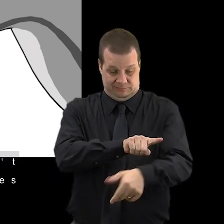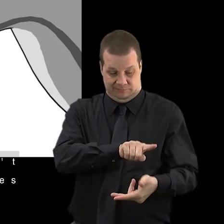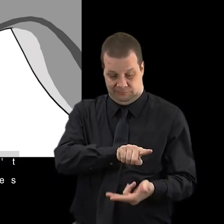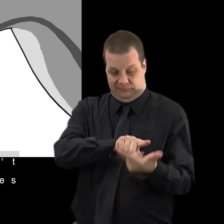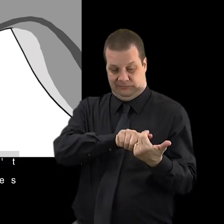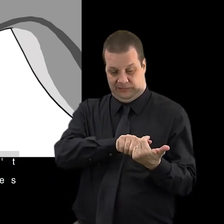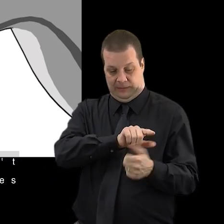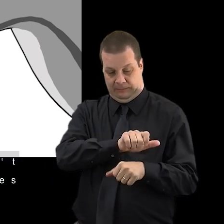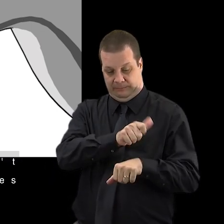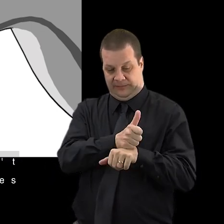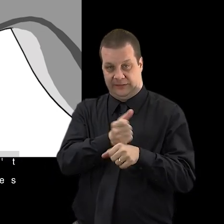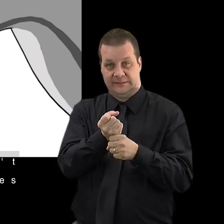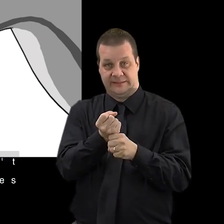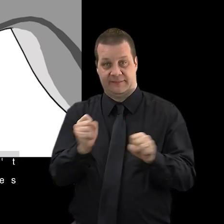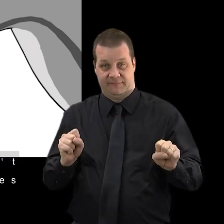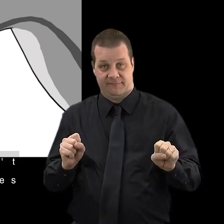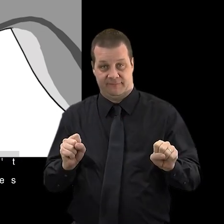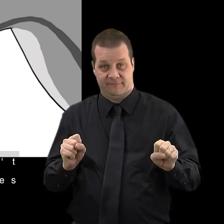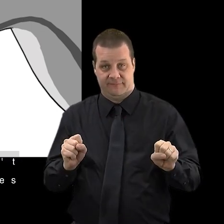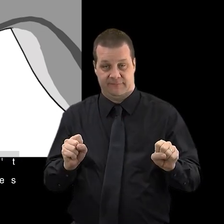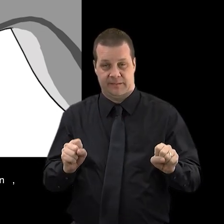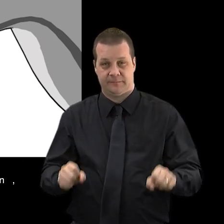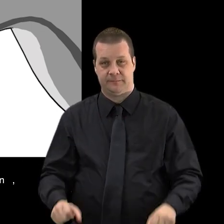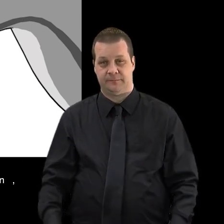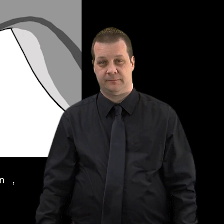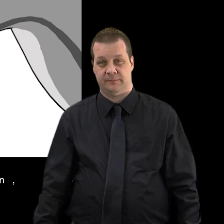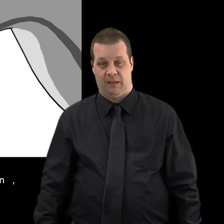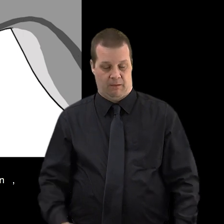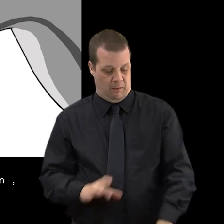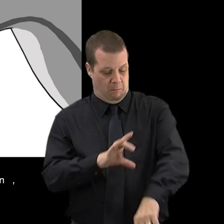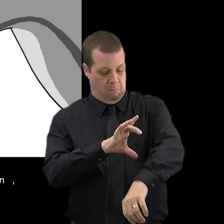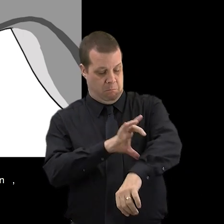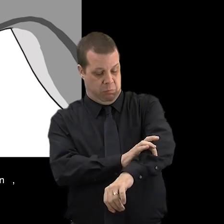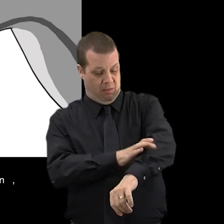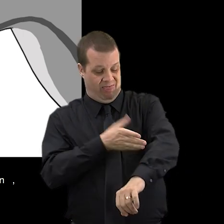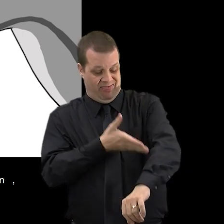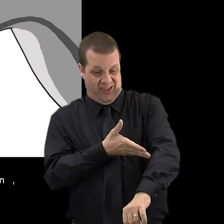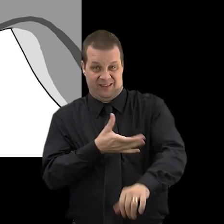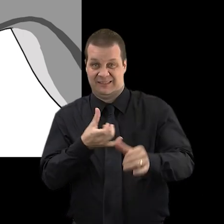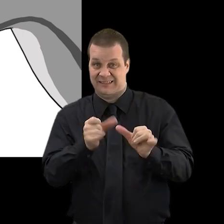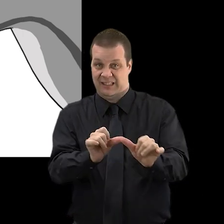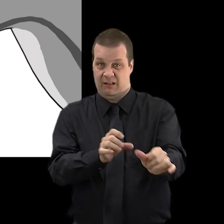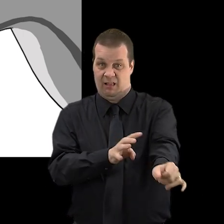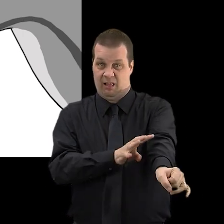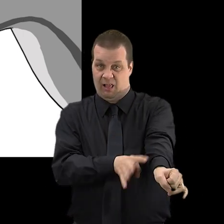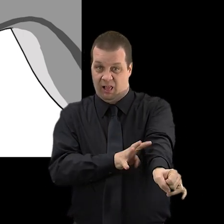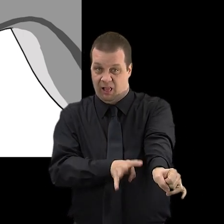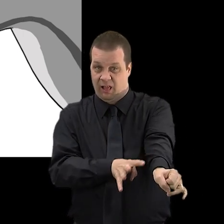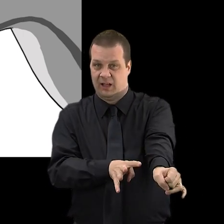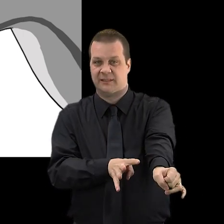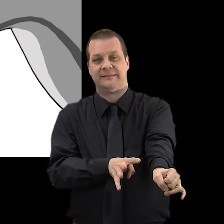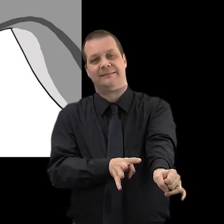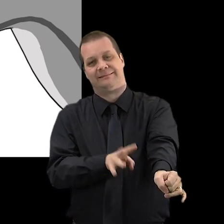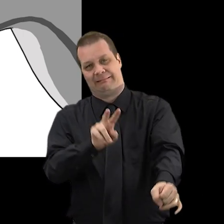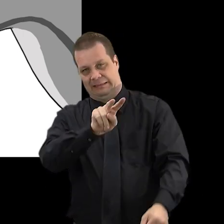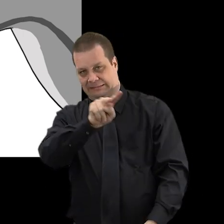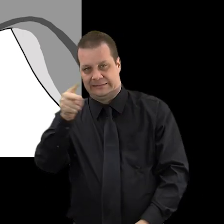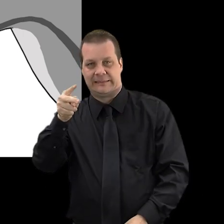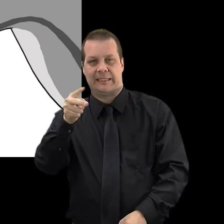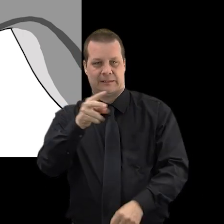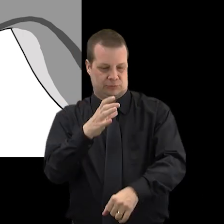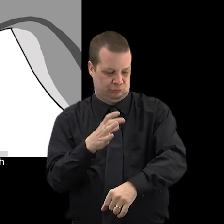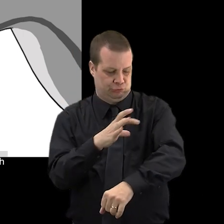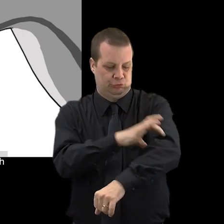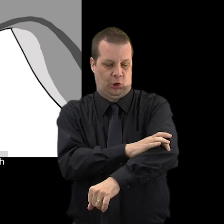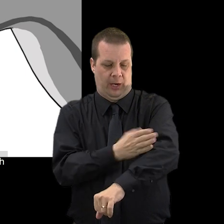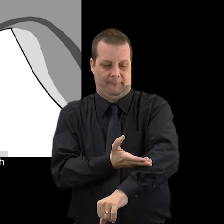doesn't untwist. If bleeding continues and you've tightened the tourniquet as much as you can apply a second tourniquet above the